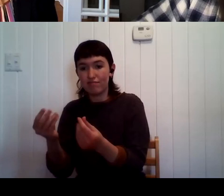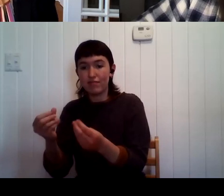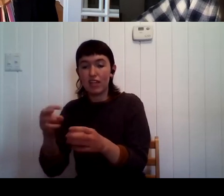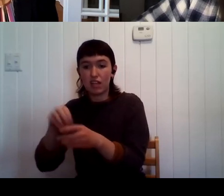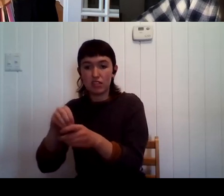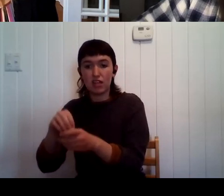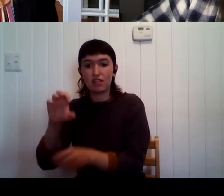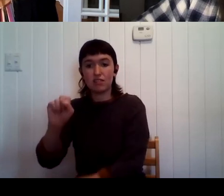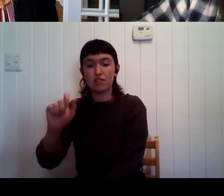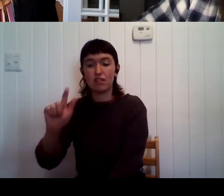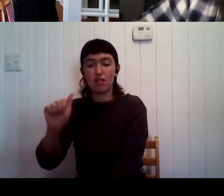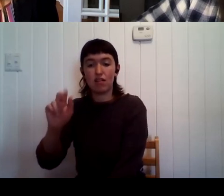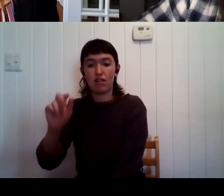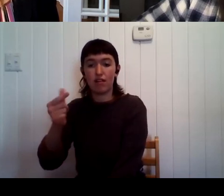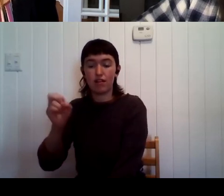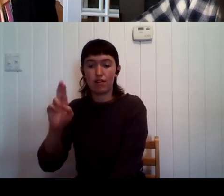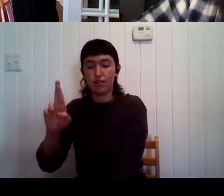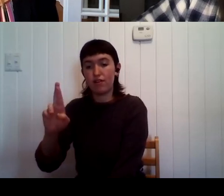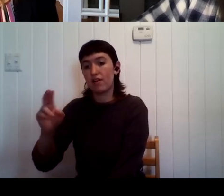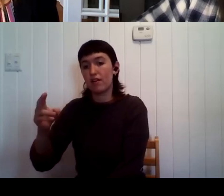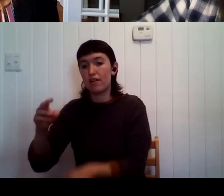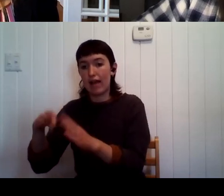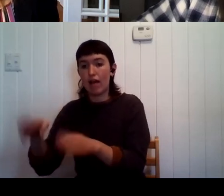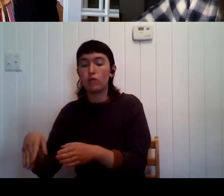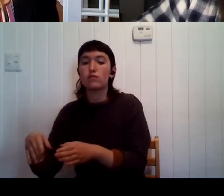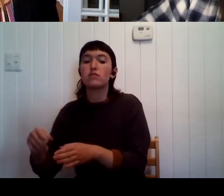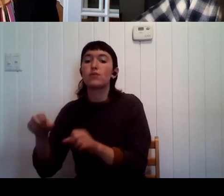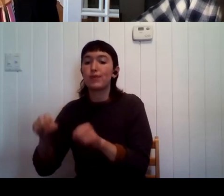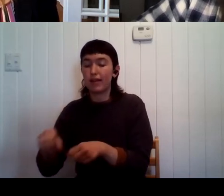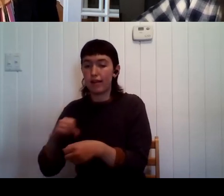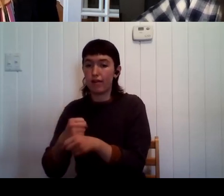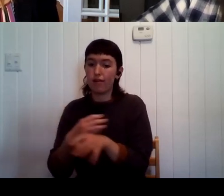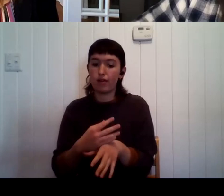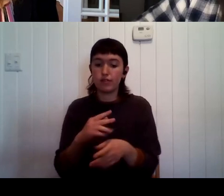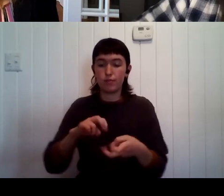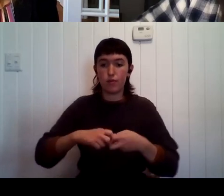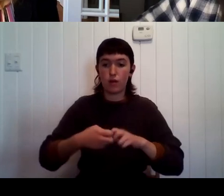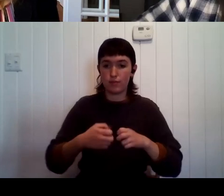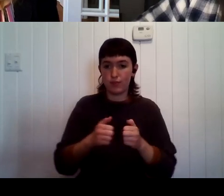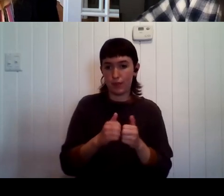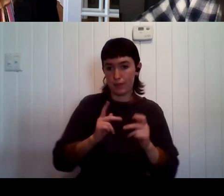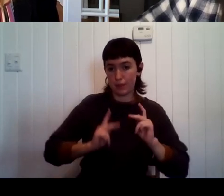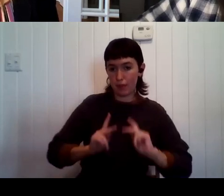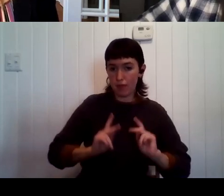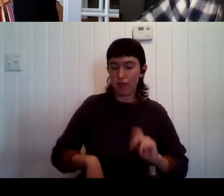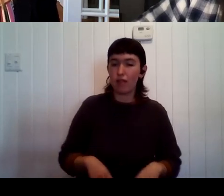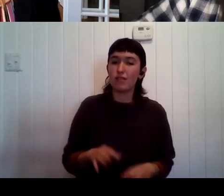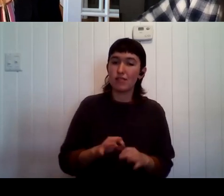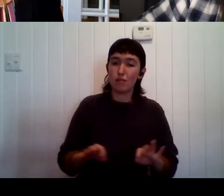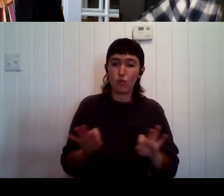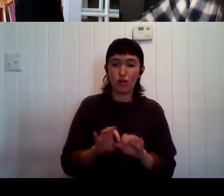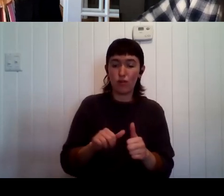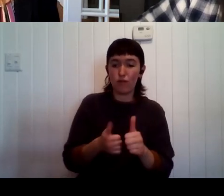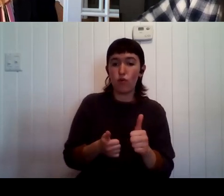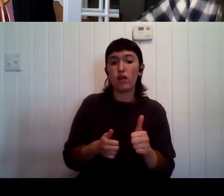it can definitely cause problems in people. So because of that, that's why it's really important to avoid raw meat and to